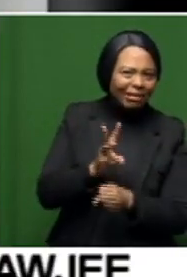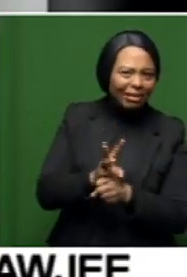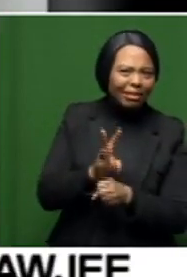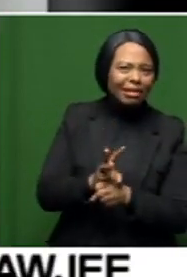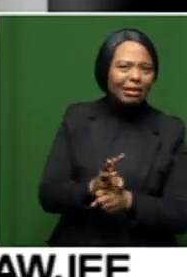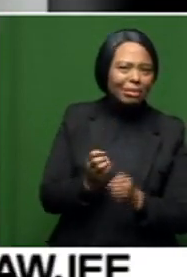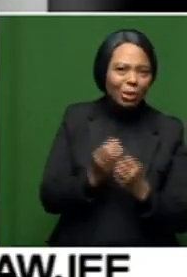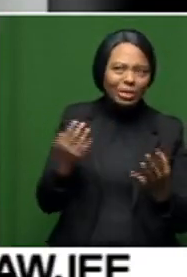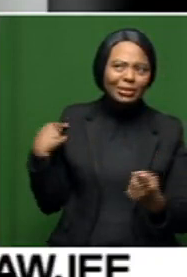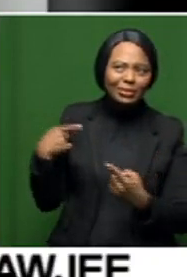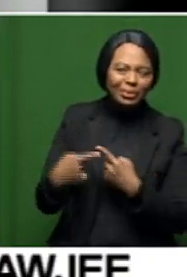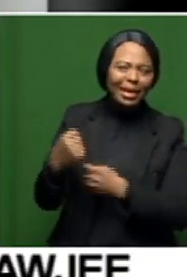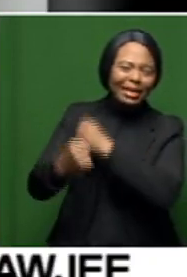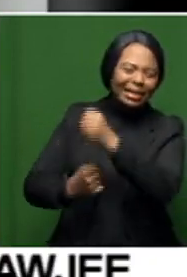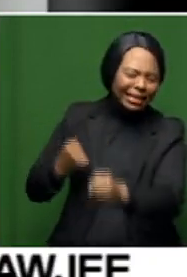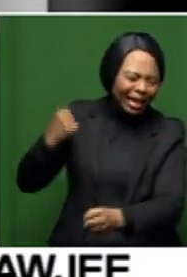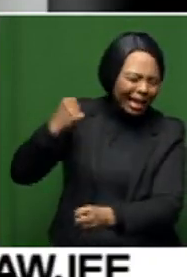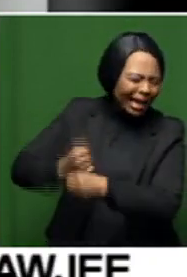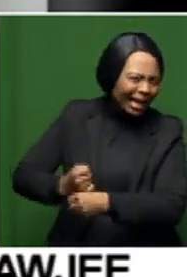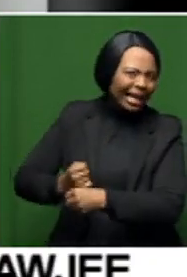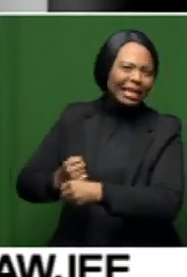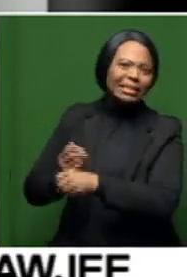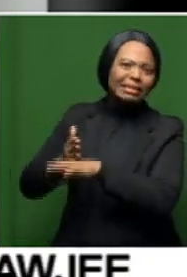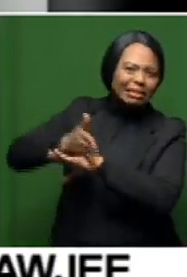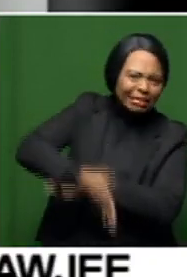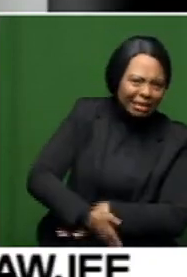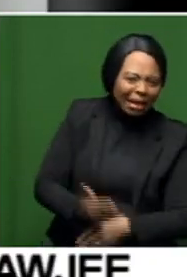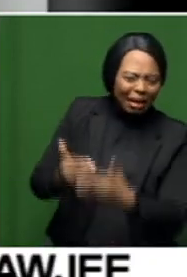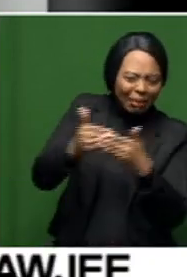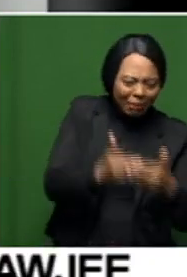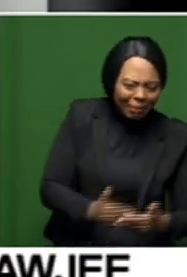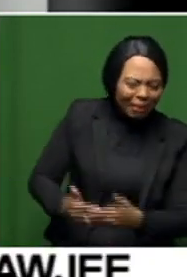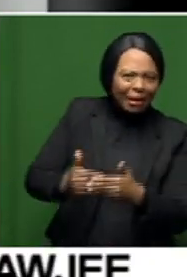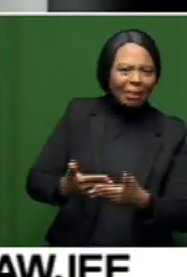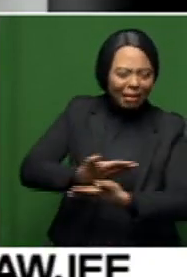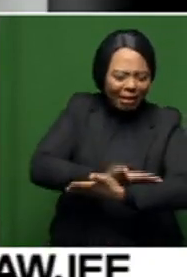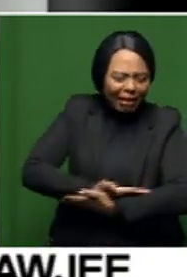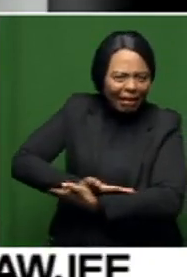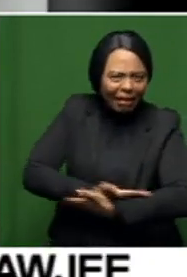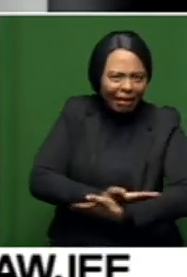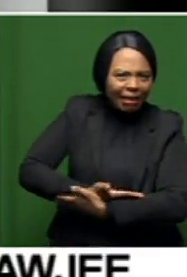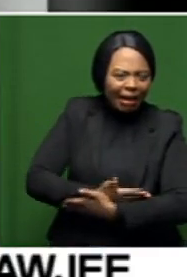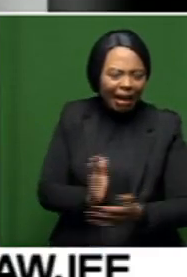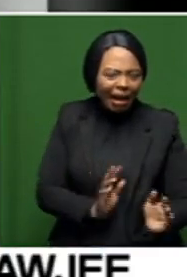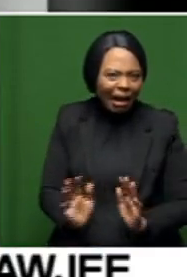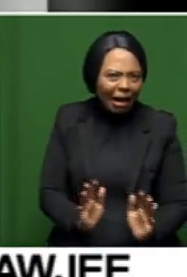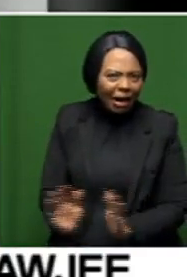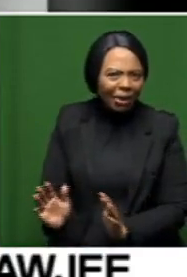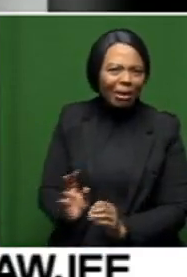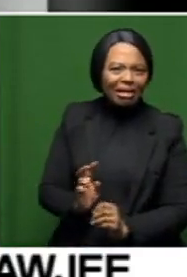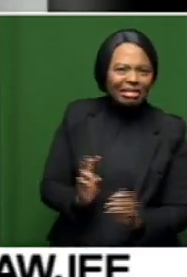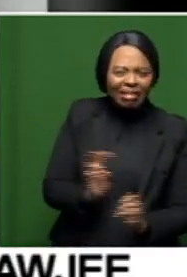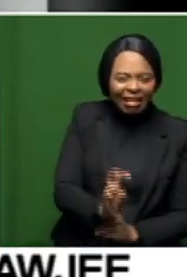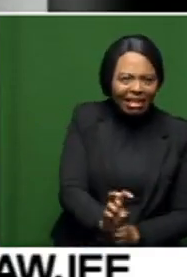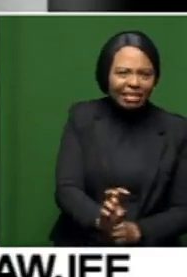castigated for years and watched for years about how they're parenting, what kind of mother they are, and are they spending enough time with their kids? Is it